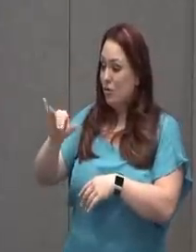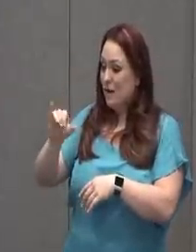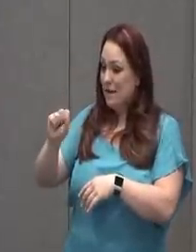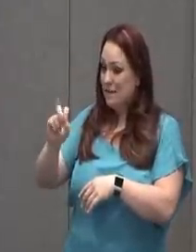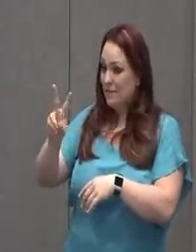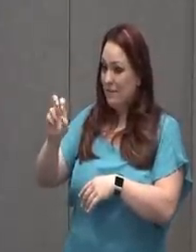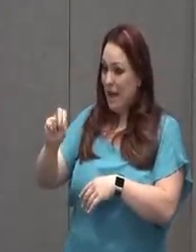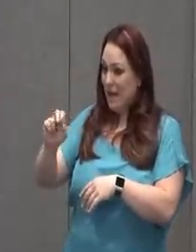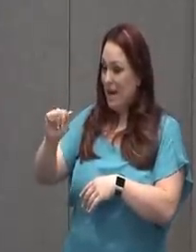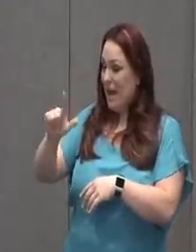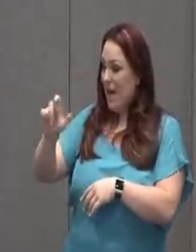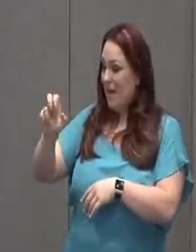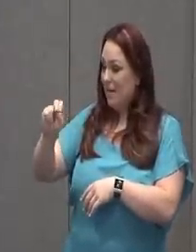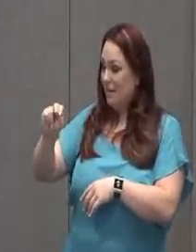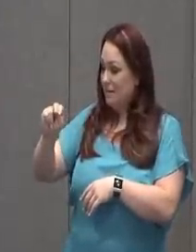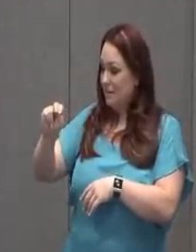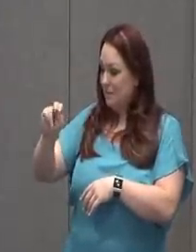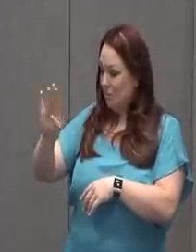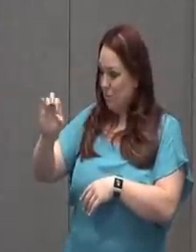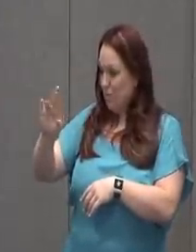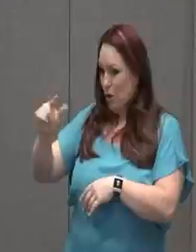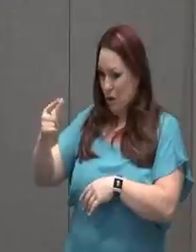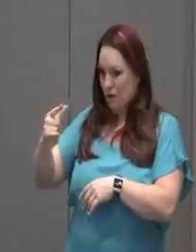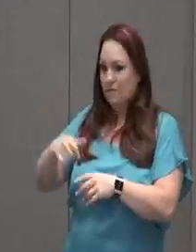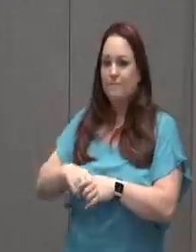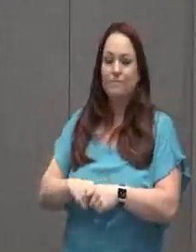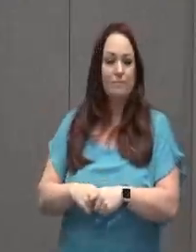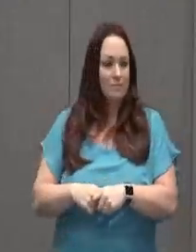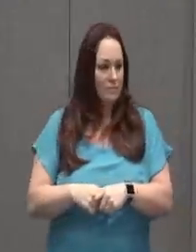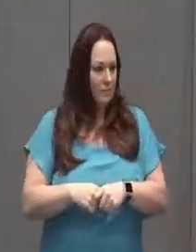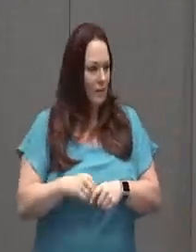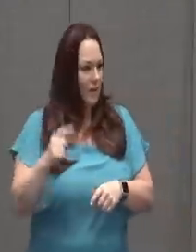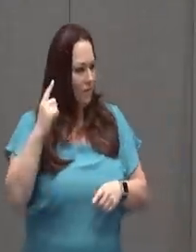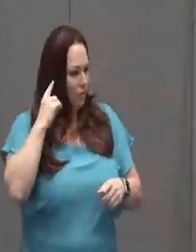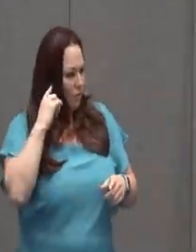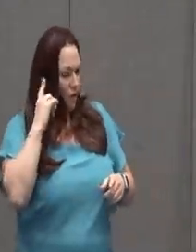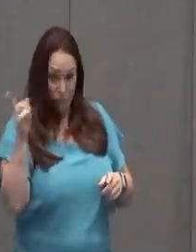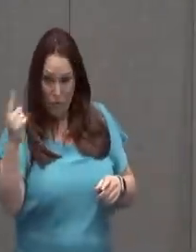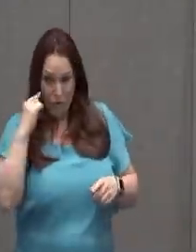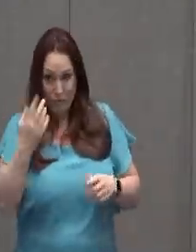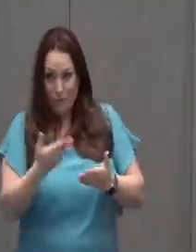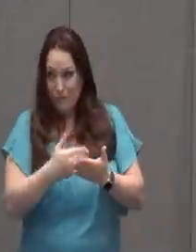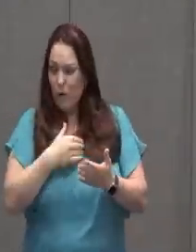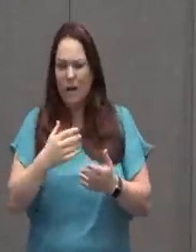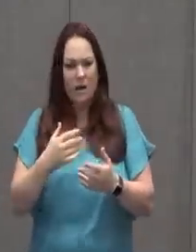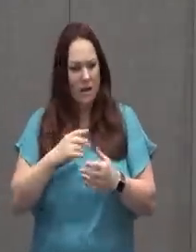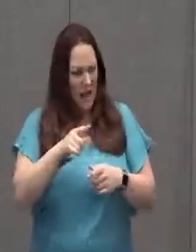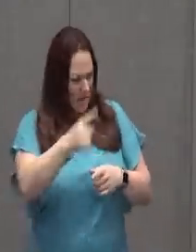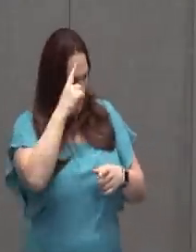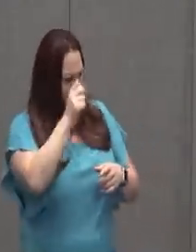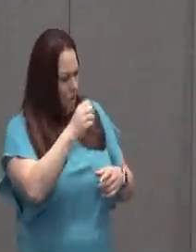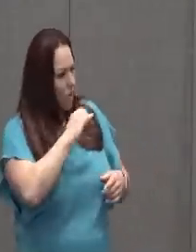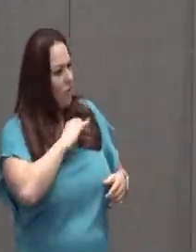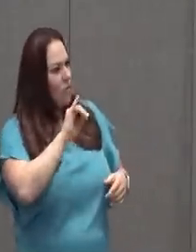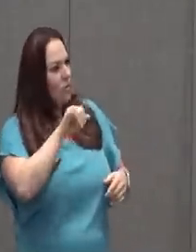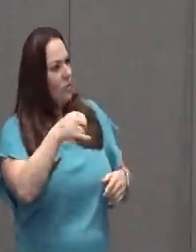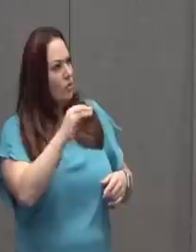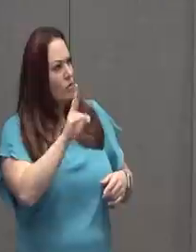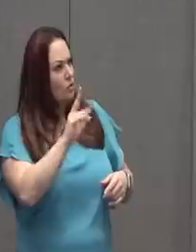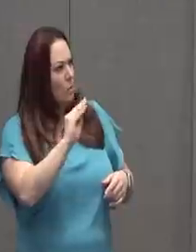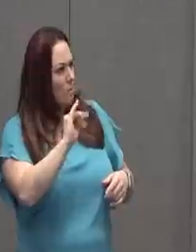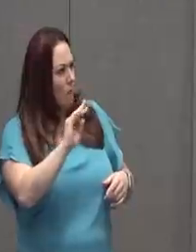I think so. I think, so he Jumanji? He's written Jumanji, oh. And he's written The Polar